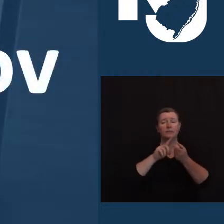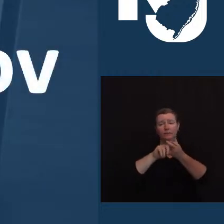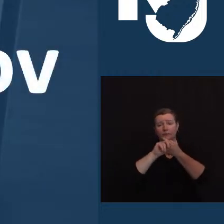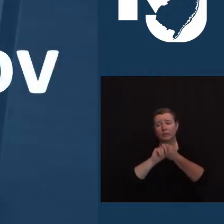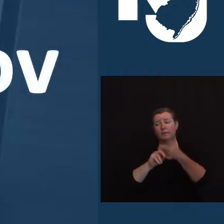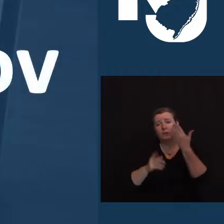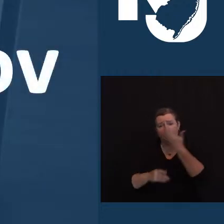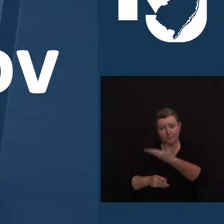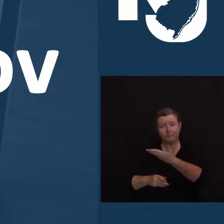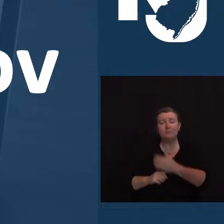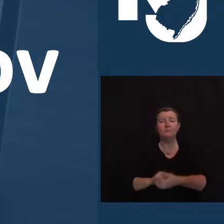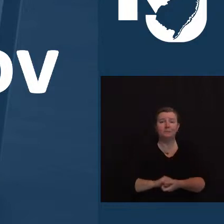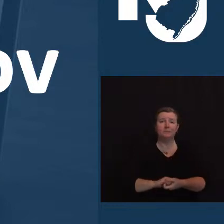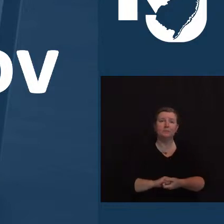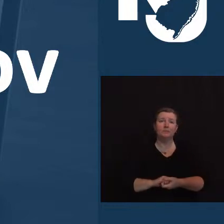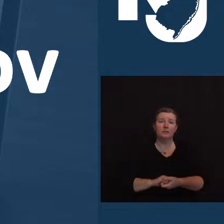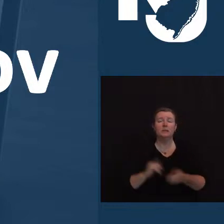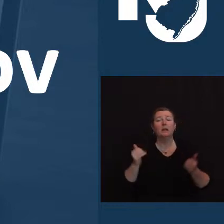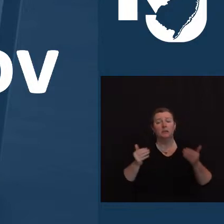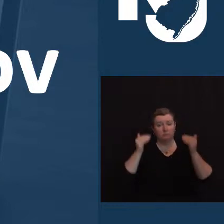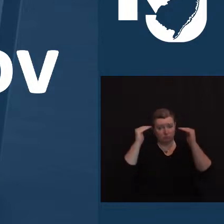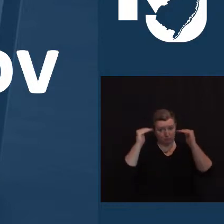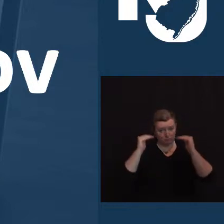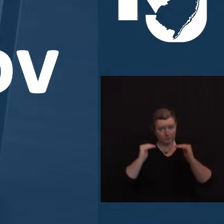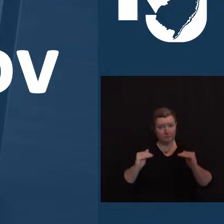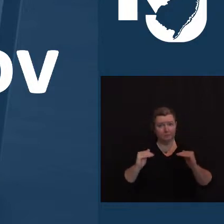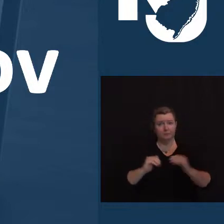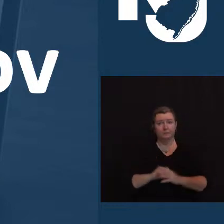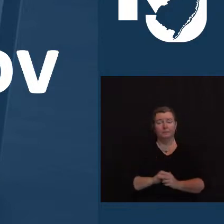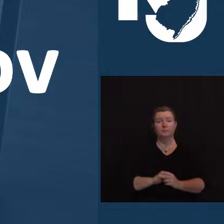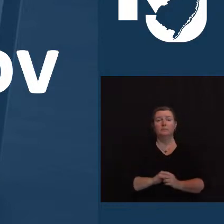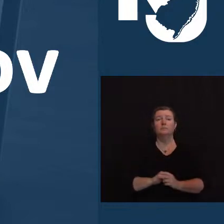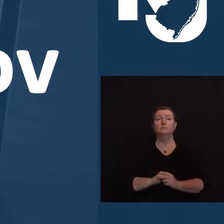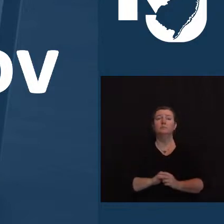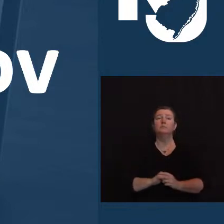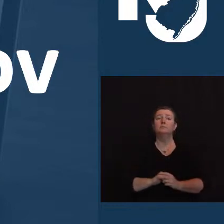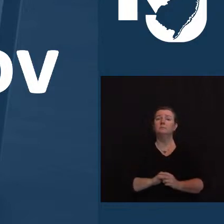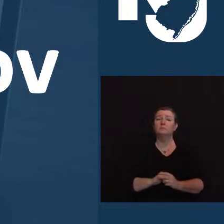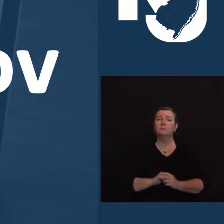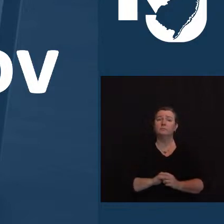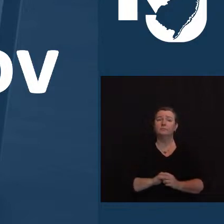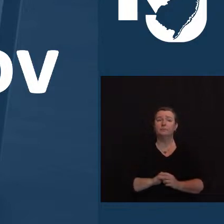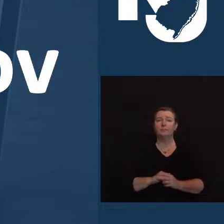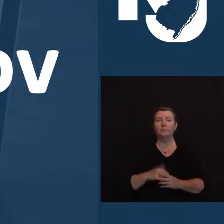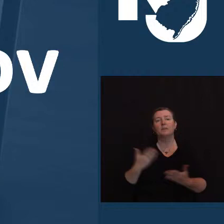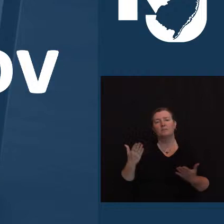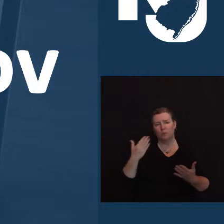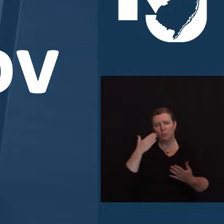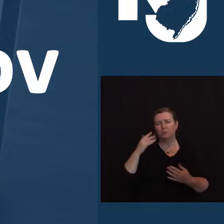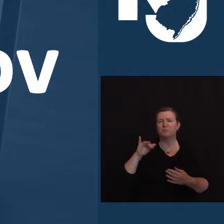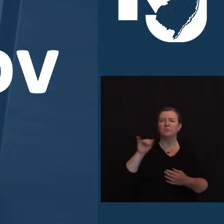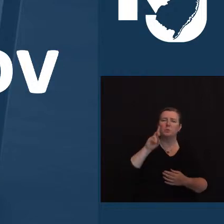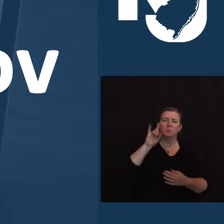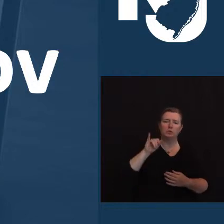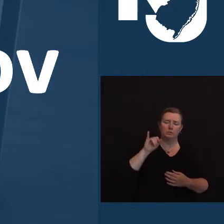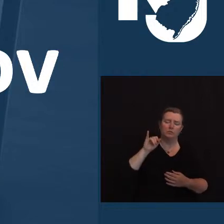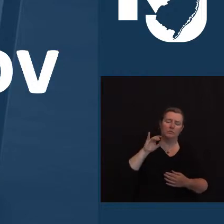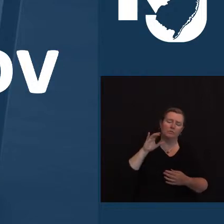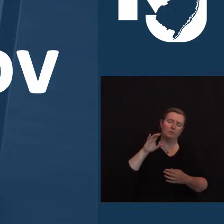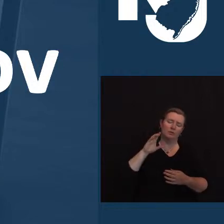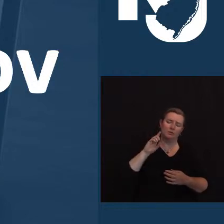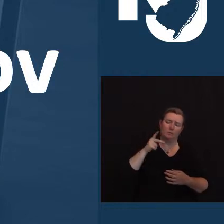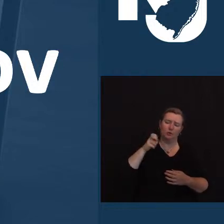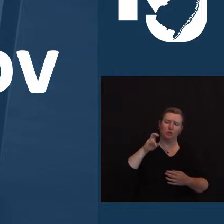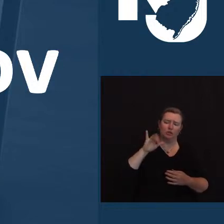Now, let's get into today's briefing. Sitting alongside of me, as always, to my right, the woman who needs no introduction, the Commissioner of the Department of Health,